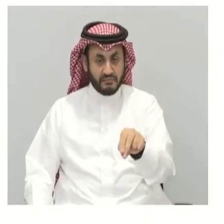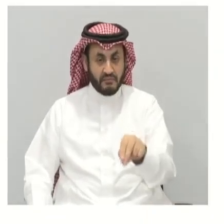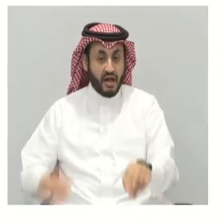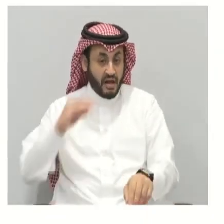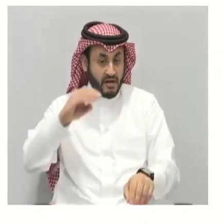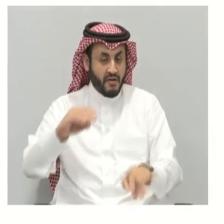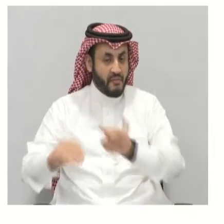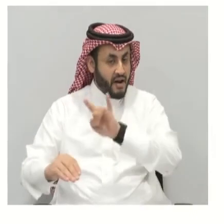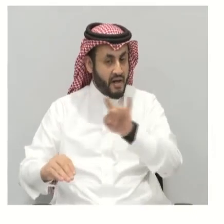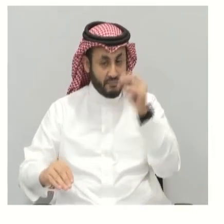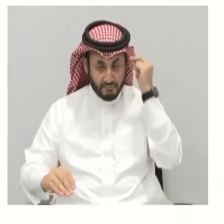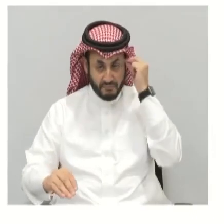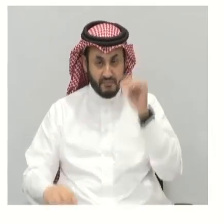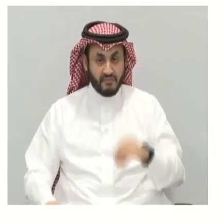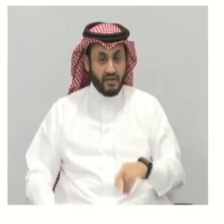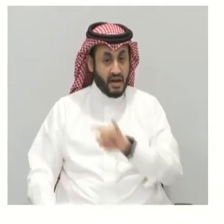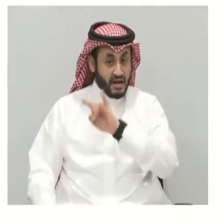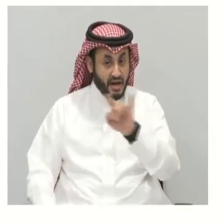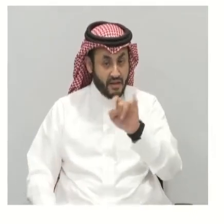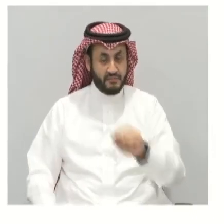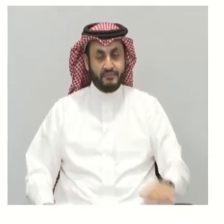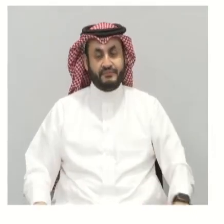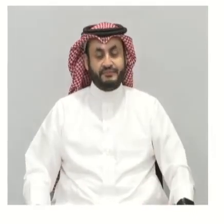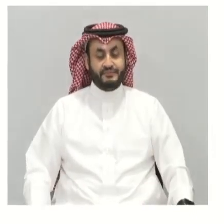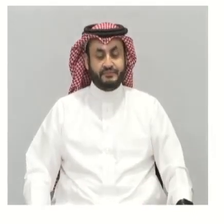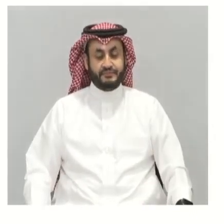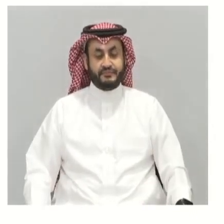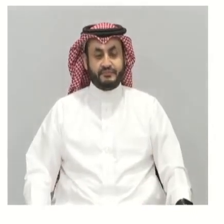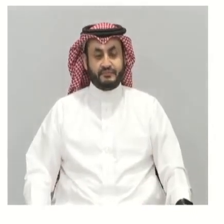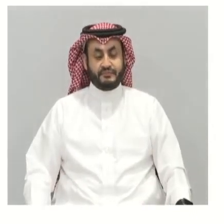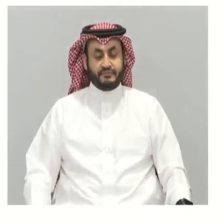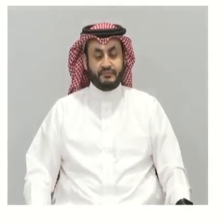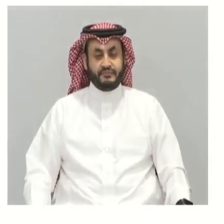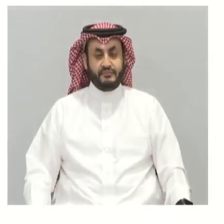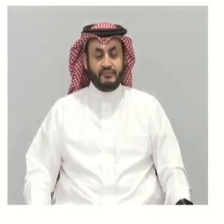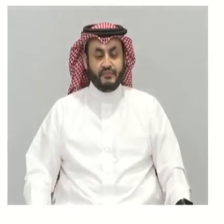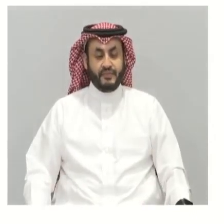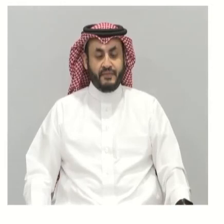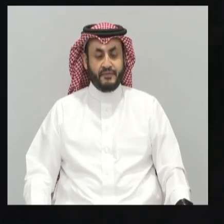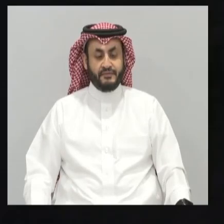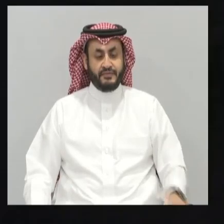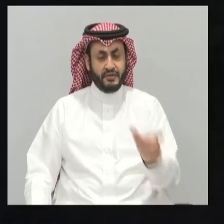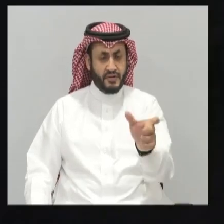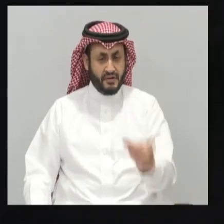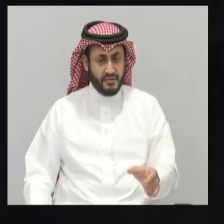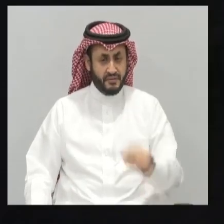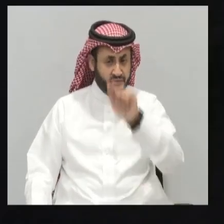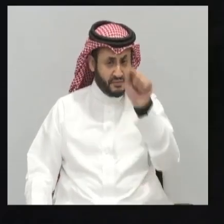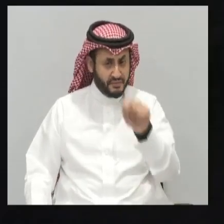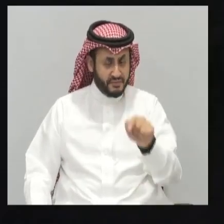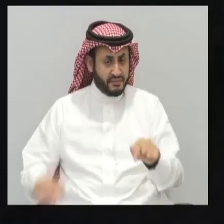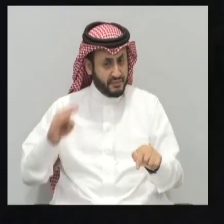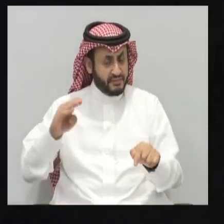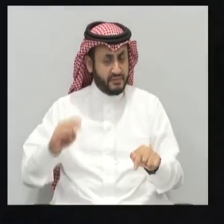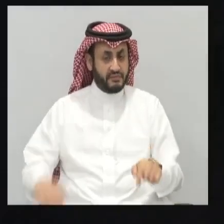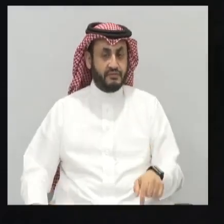eat related to the picture? So what question are you going to write? And the answer is it going to be